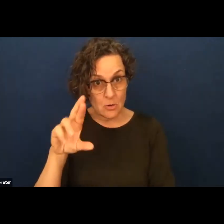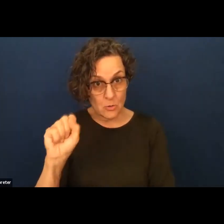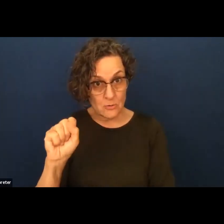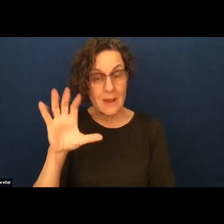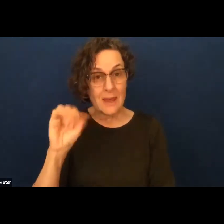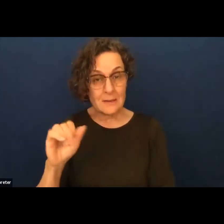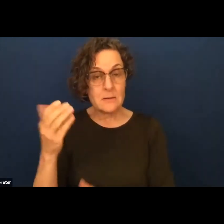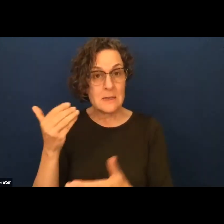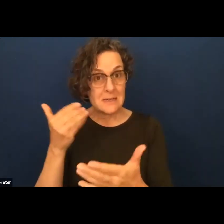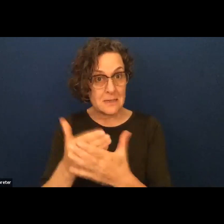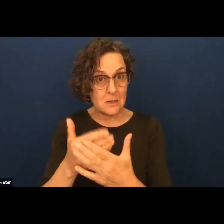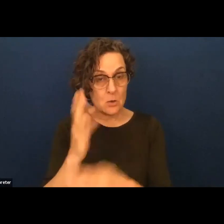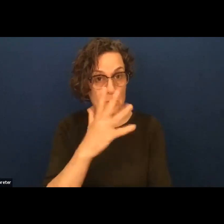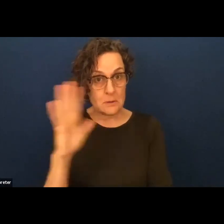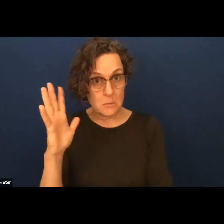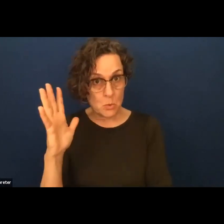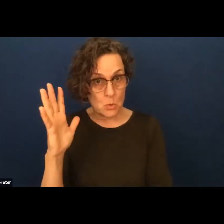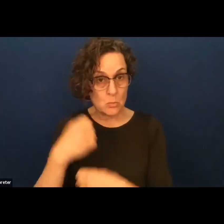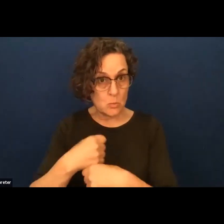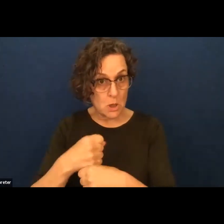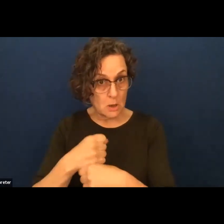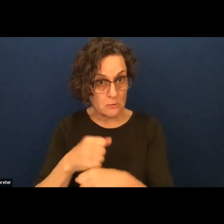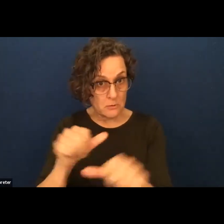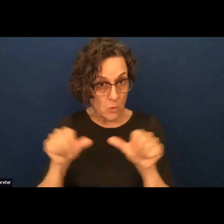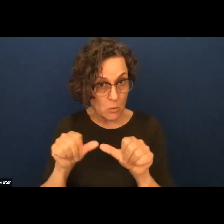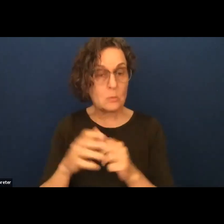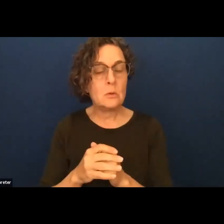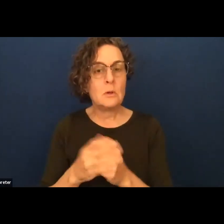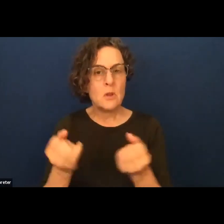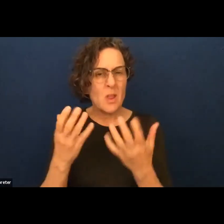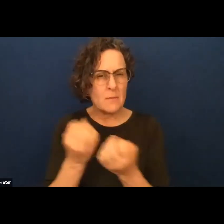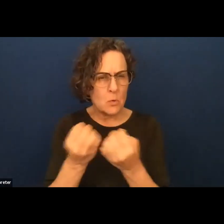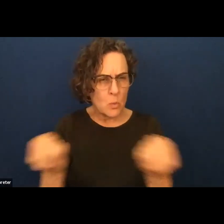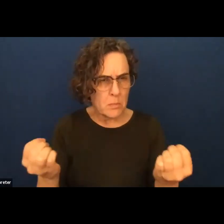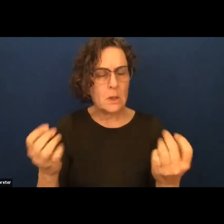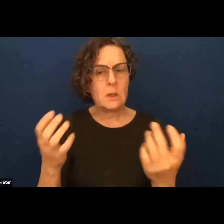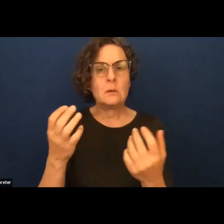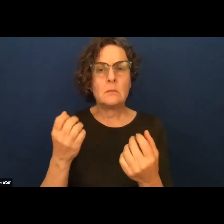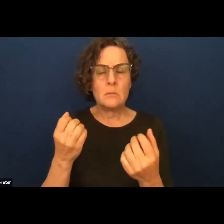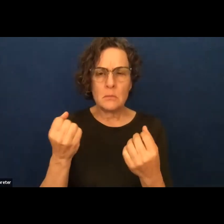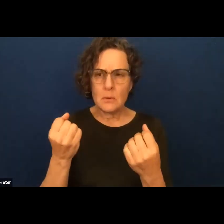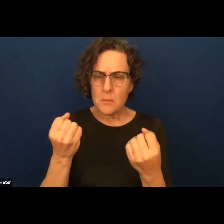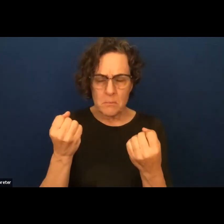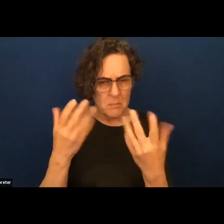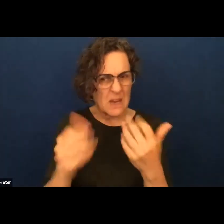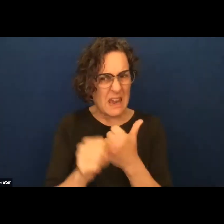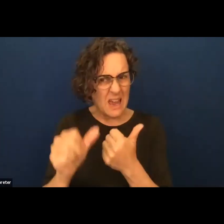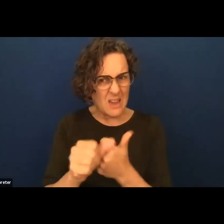zone. There were outbuildings and various pieces of equipment, a lot of hazardous stuff on site.